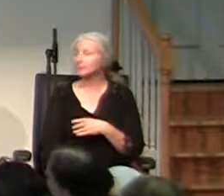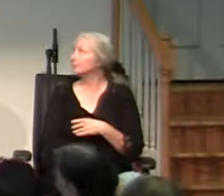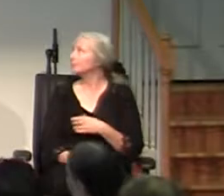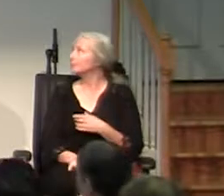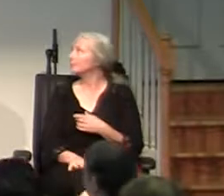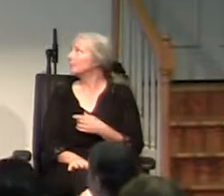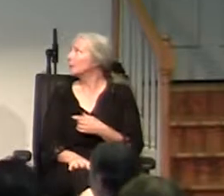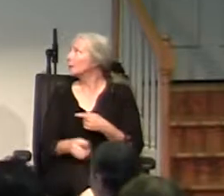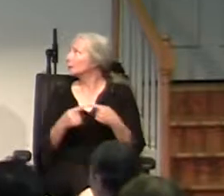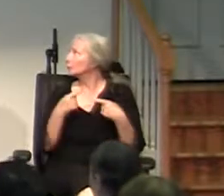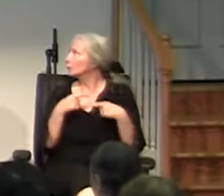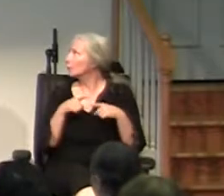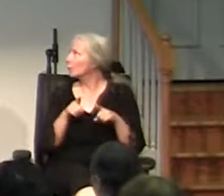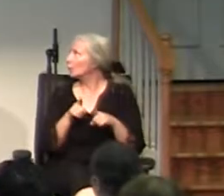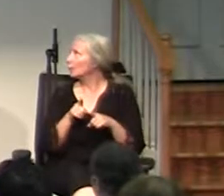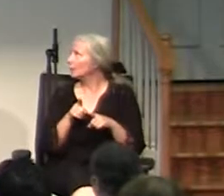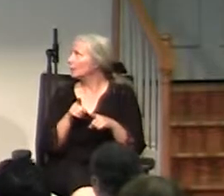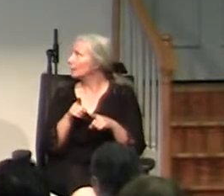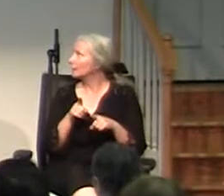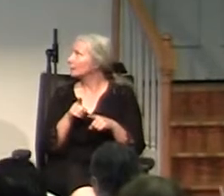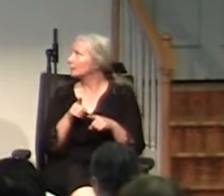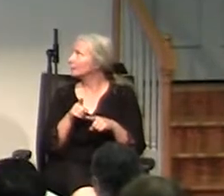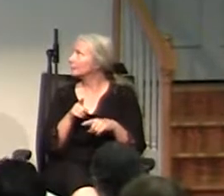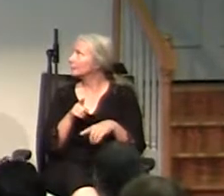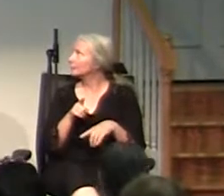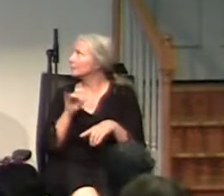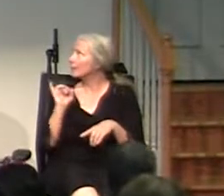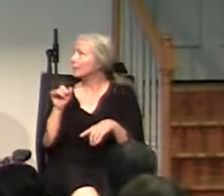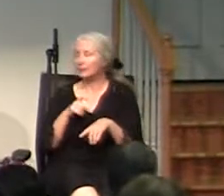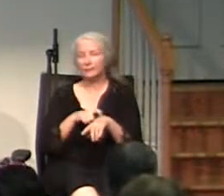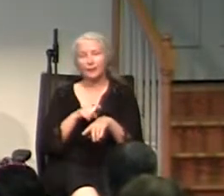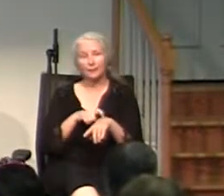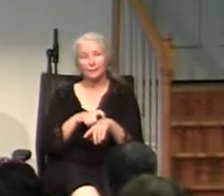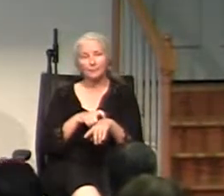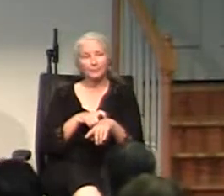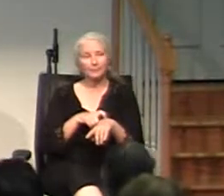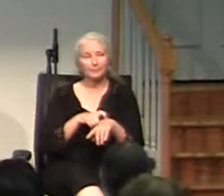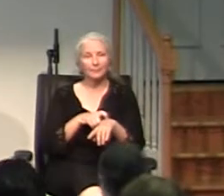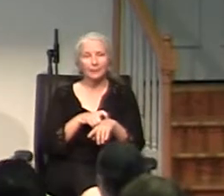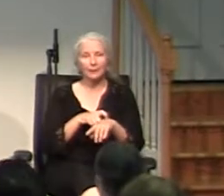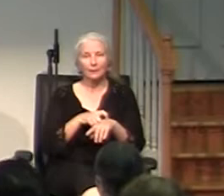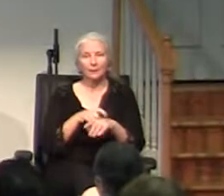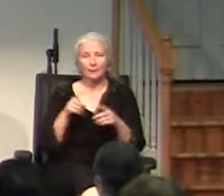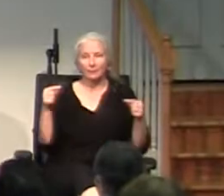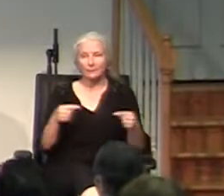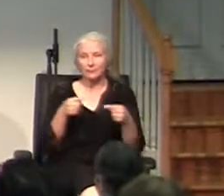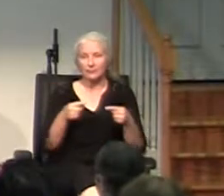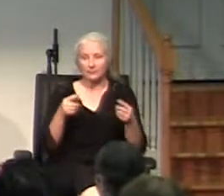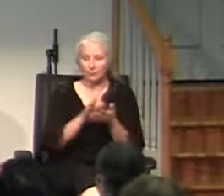in that the sins are being blotted out. And here